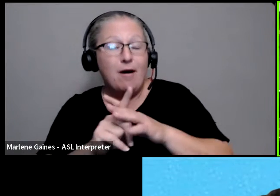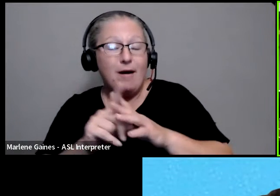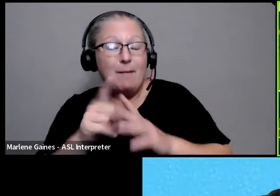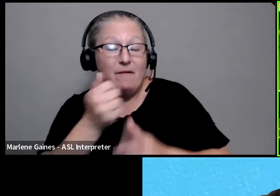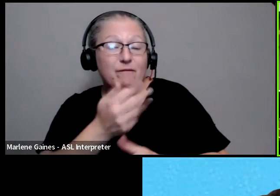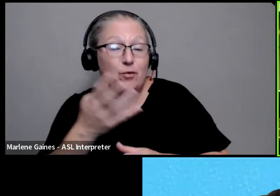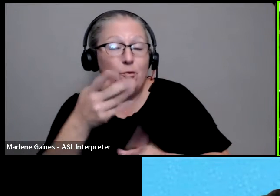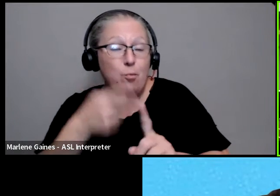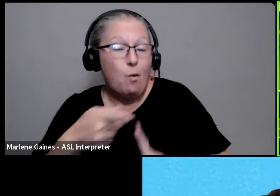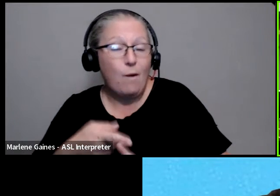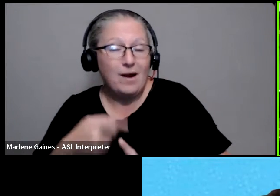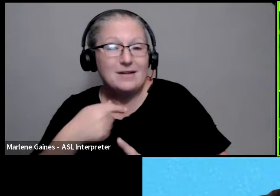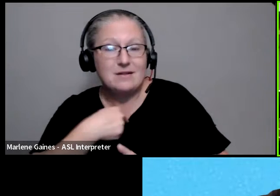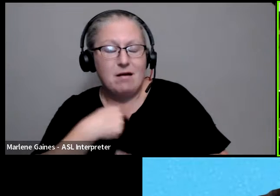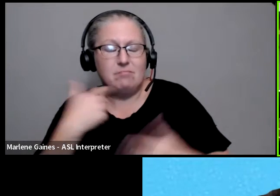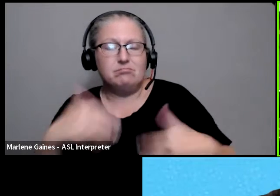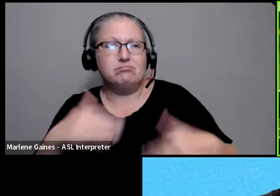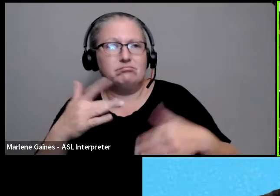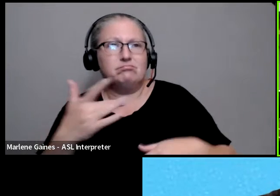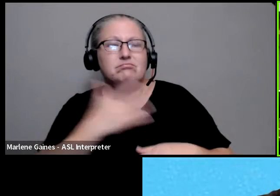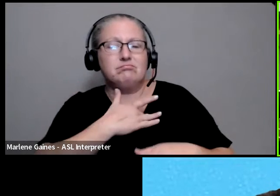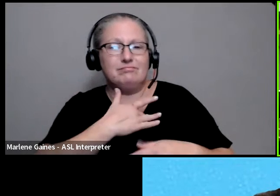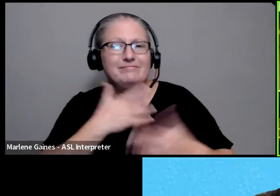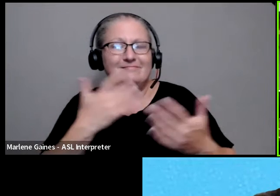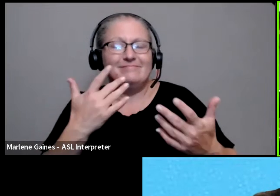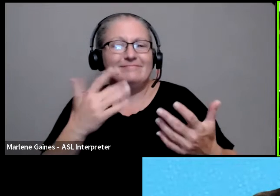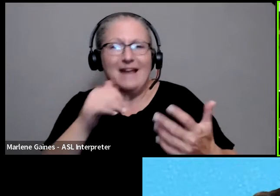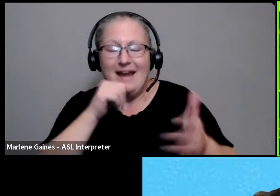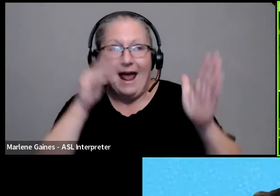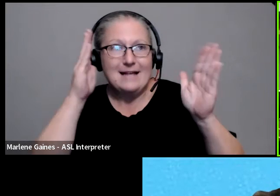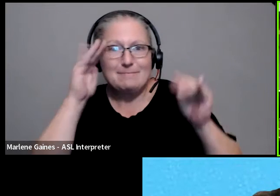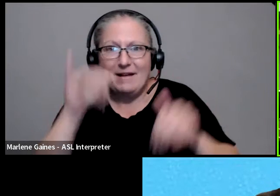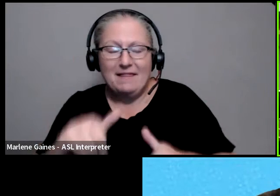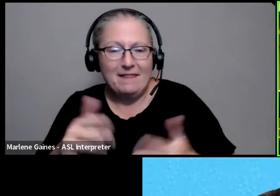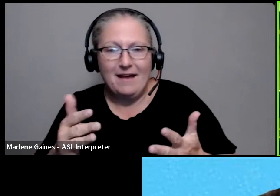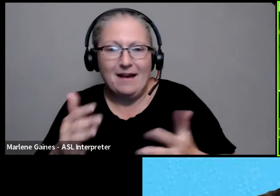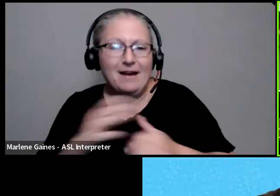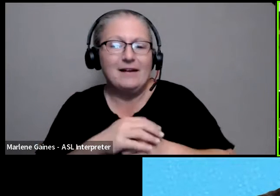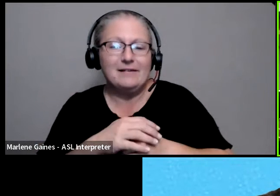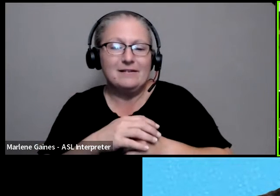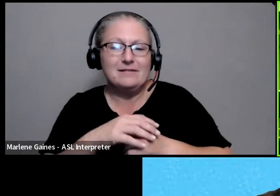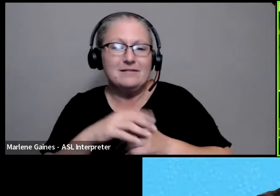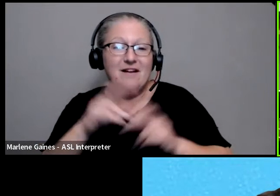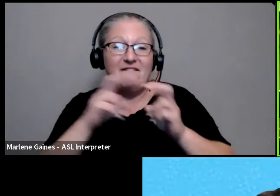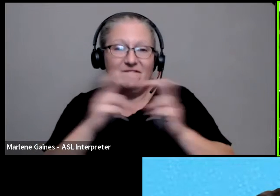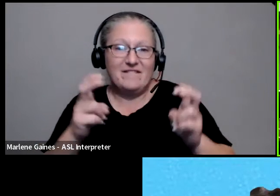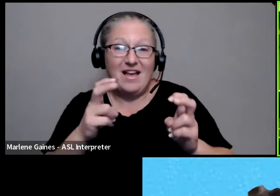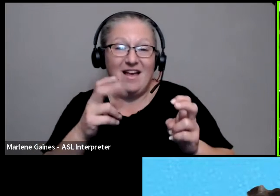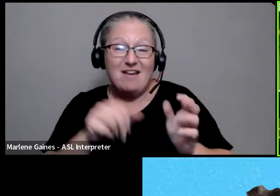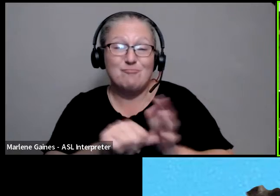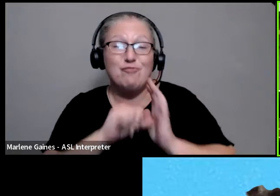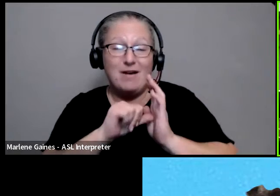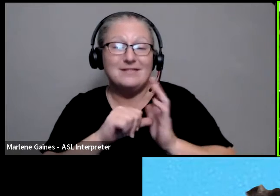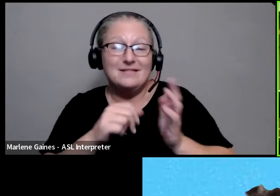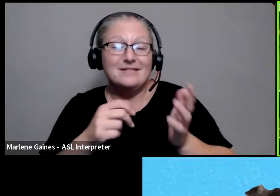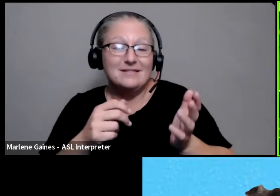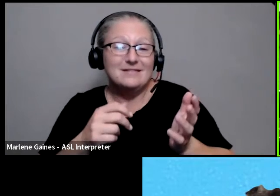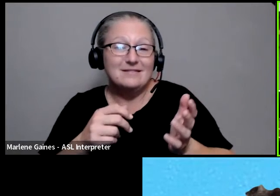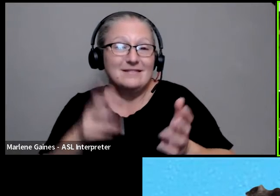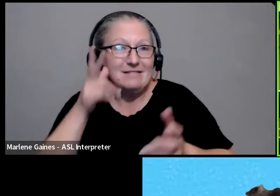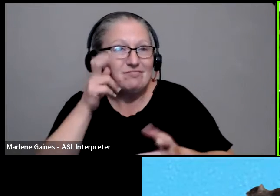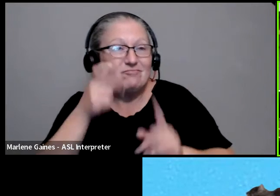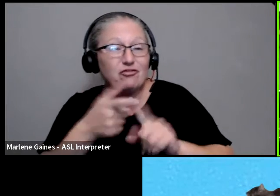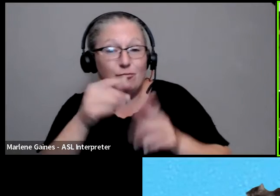so I was moved by it. I was not expecting it at all. And it was very impressive to hear from